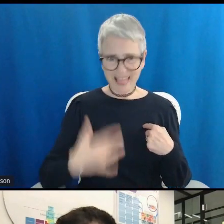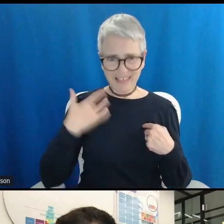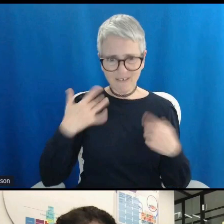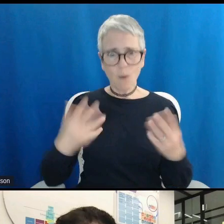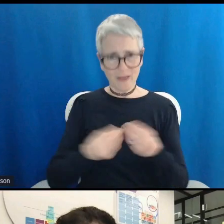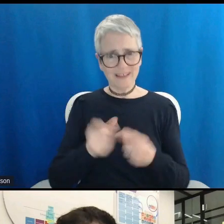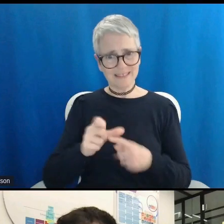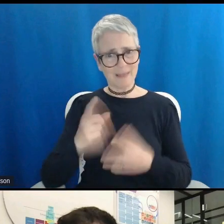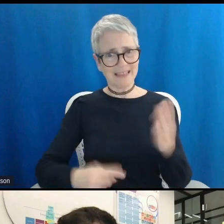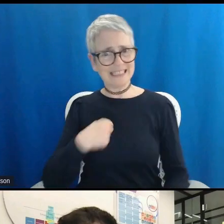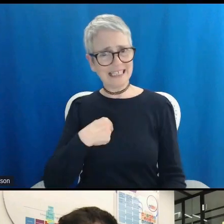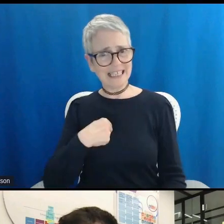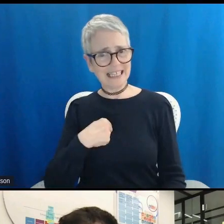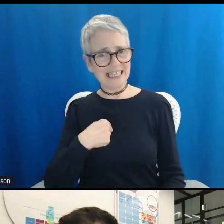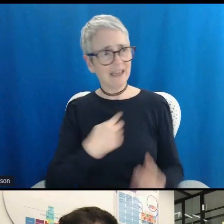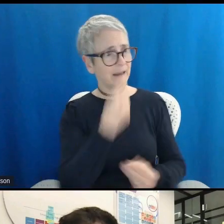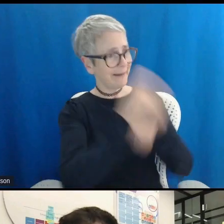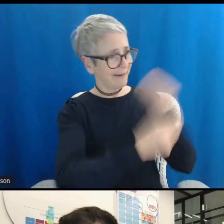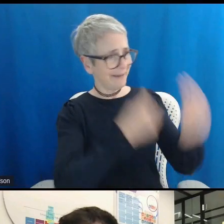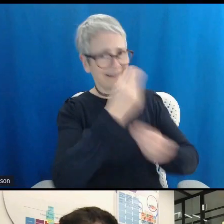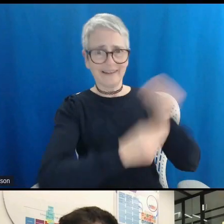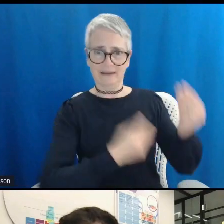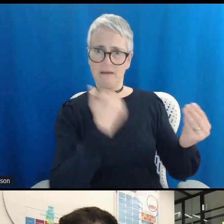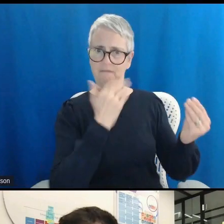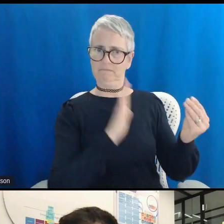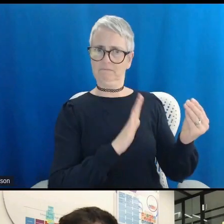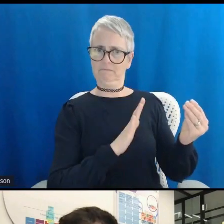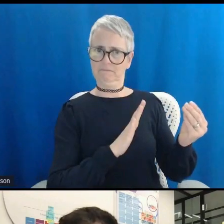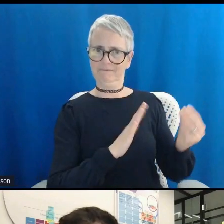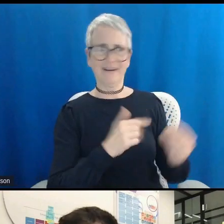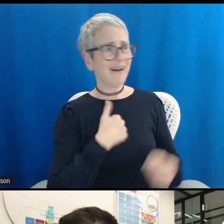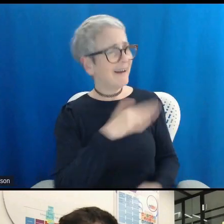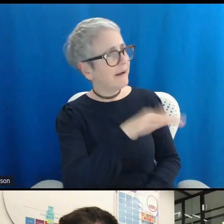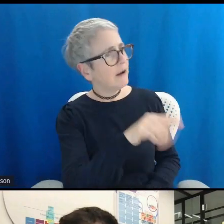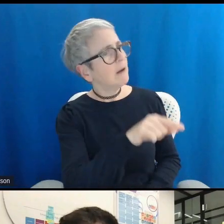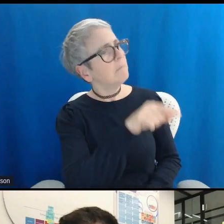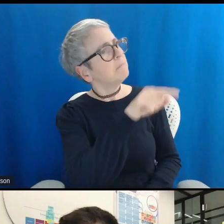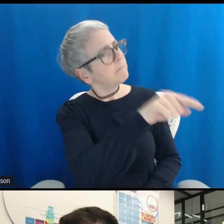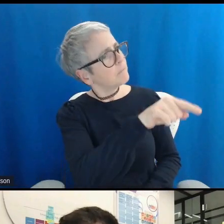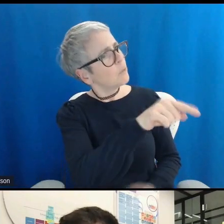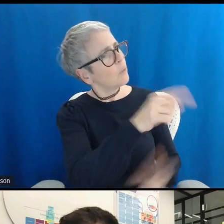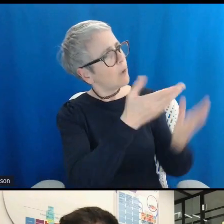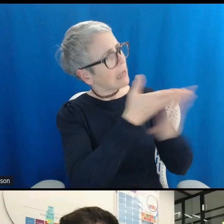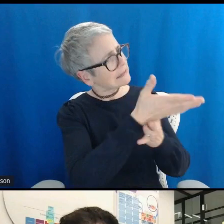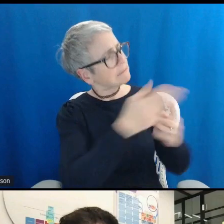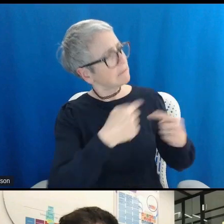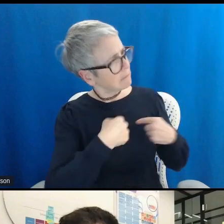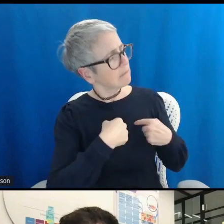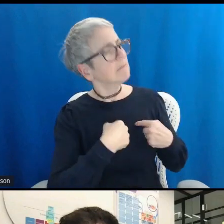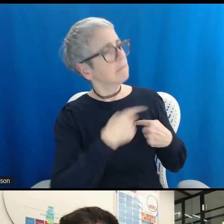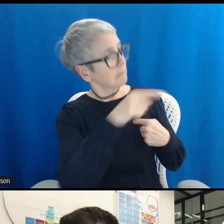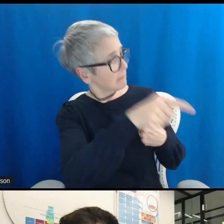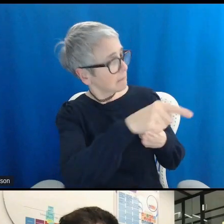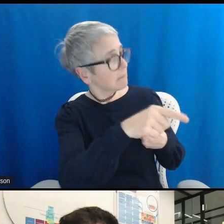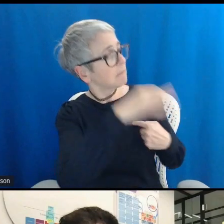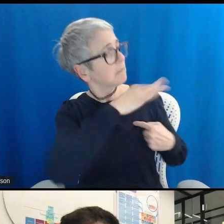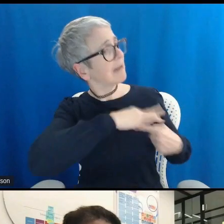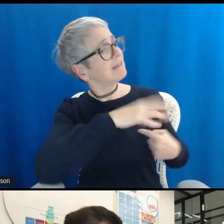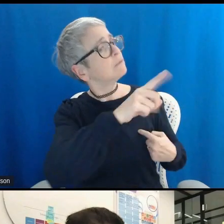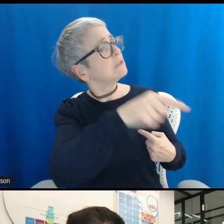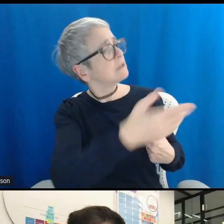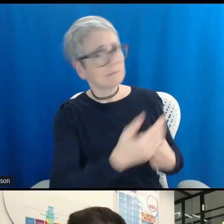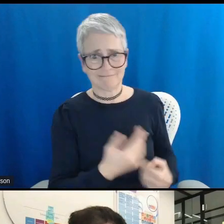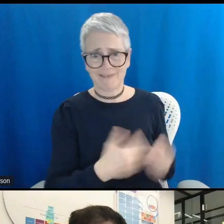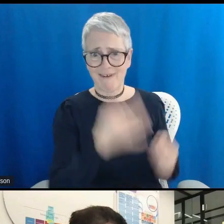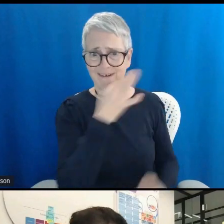don't usually ask questions like, you know, what's the return on investment of making our service usable by, you know, women